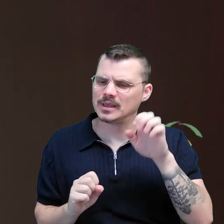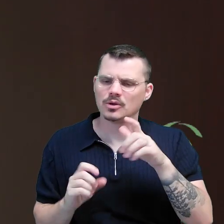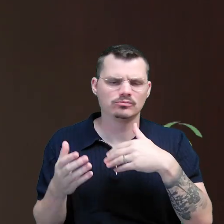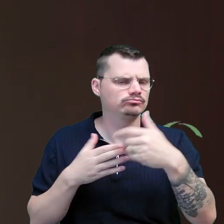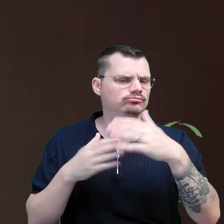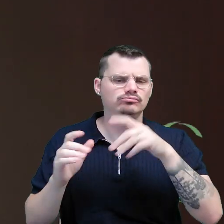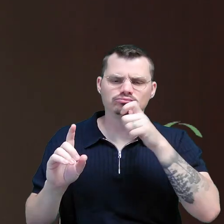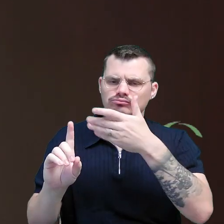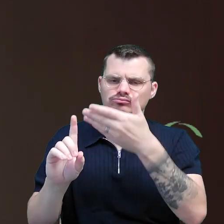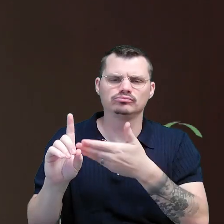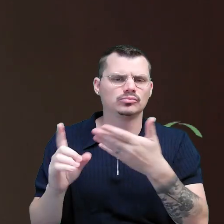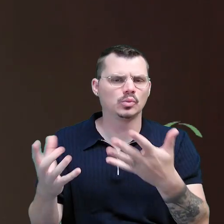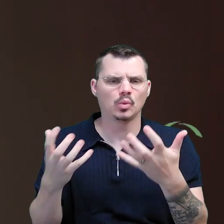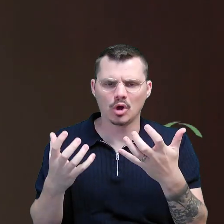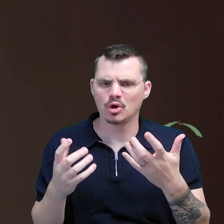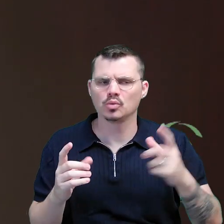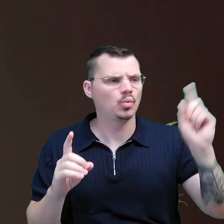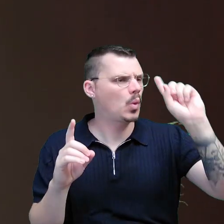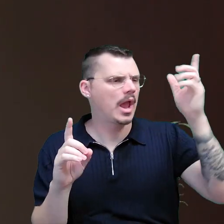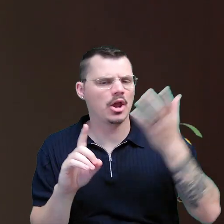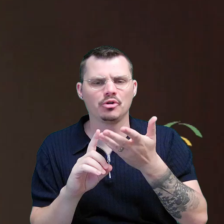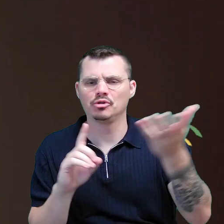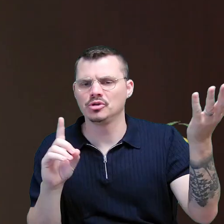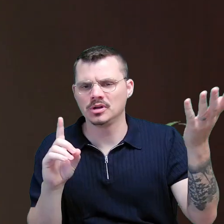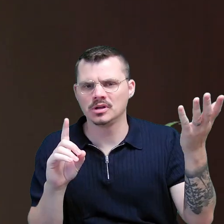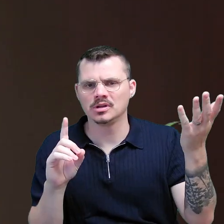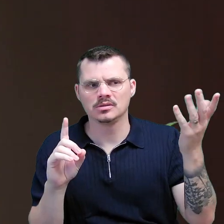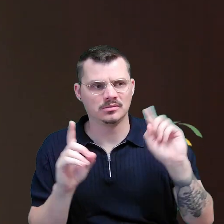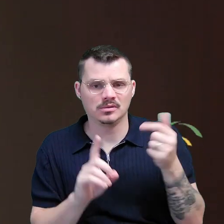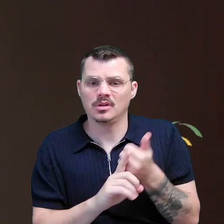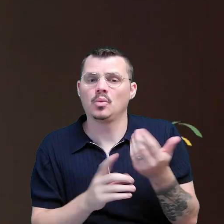are, wherever they are, and where they want to be.